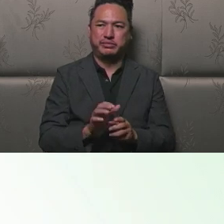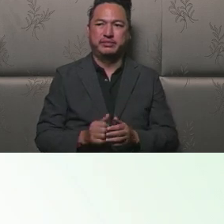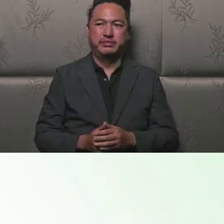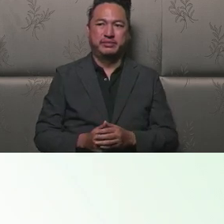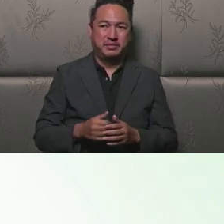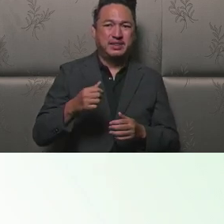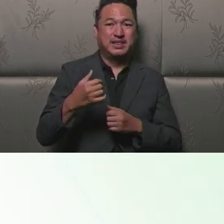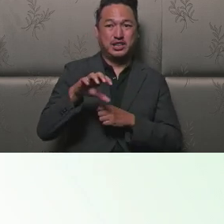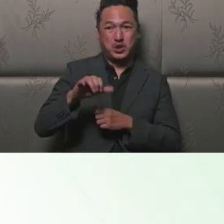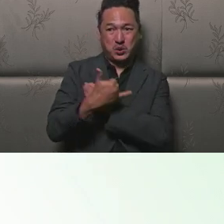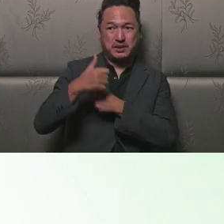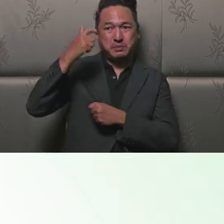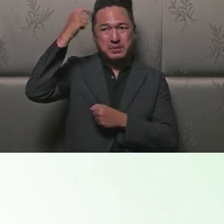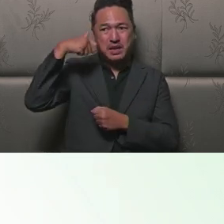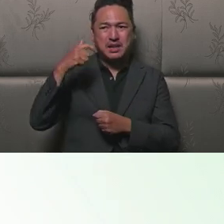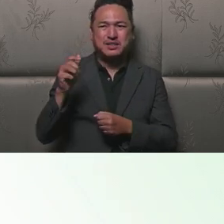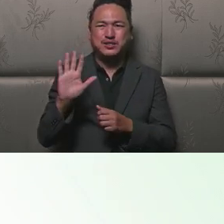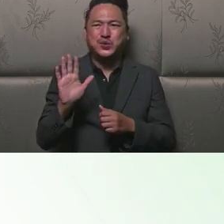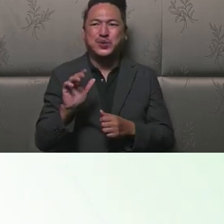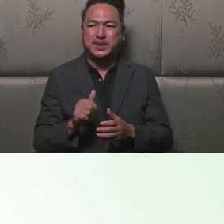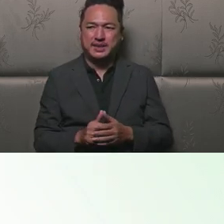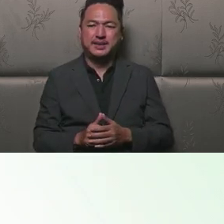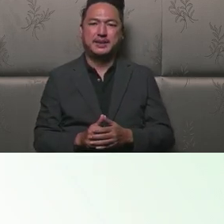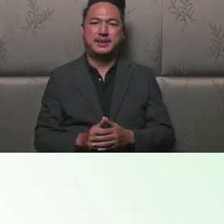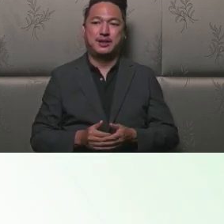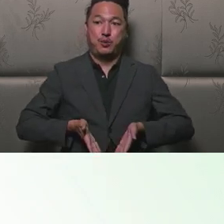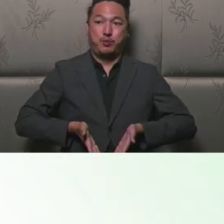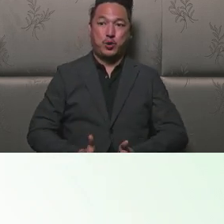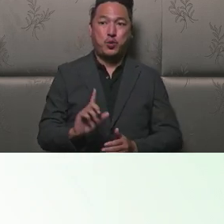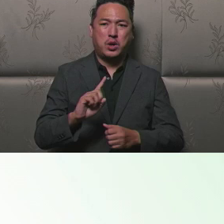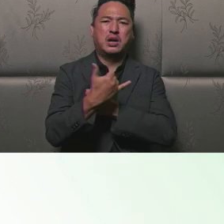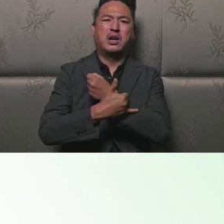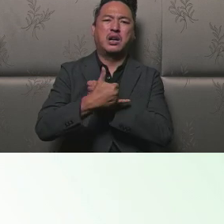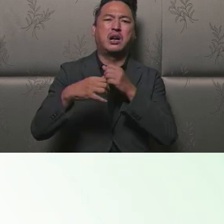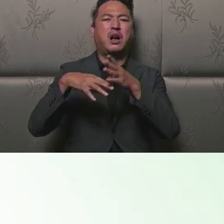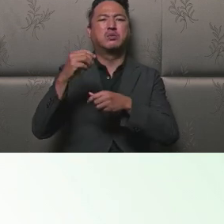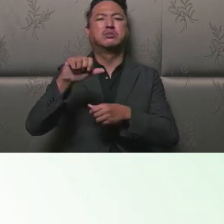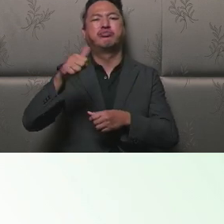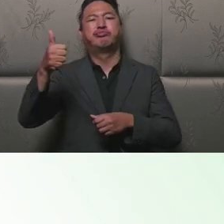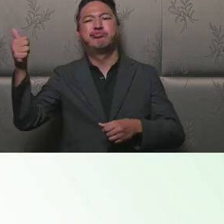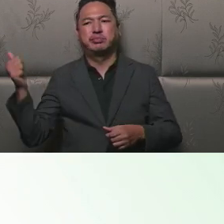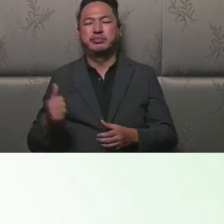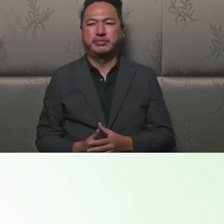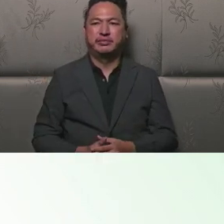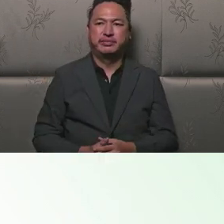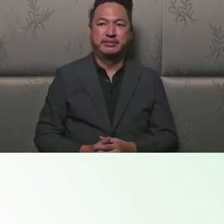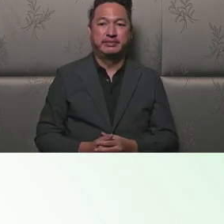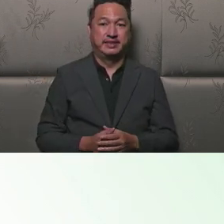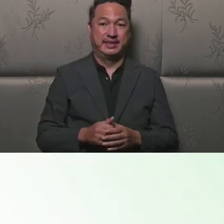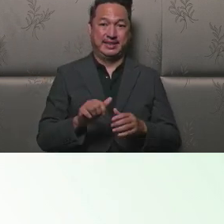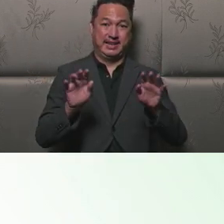protracted refugee situations that we have in Asia, which is the Afghan situation, and then also